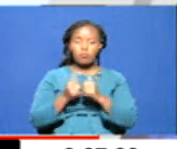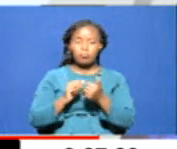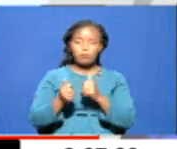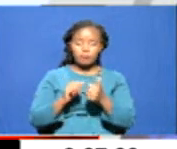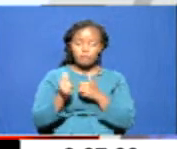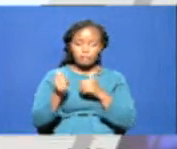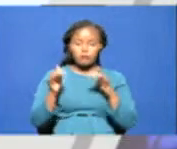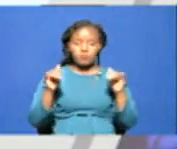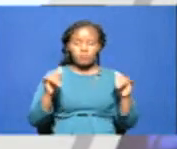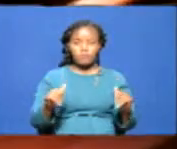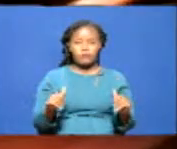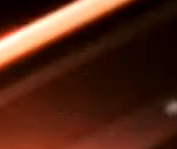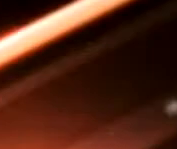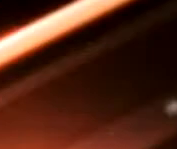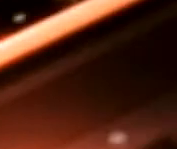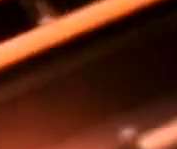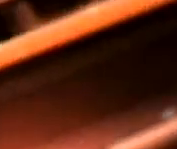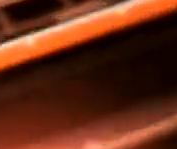with us.